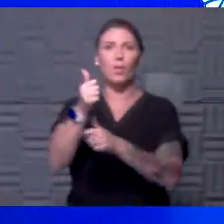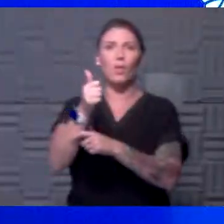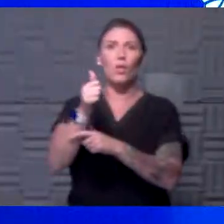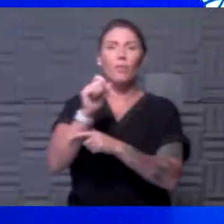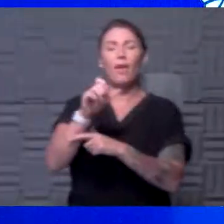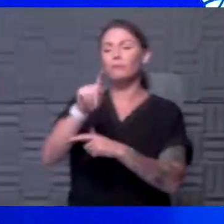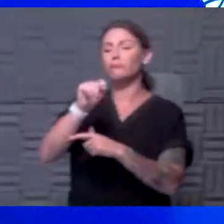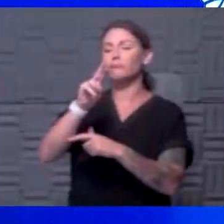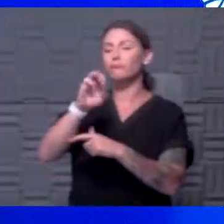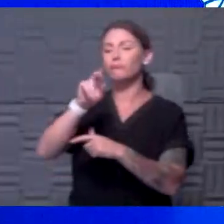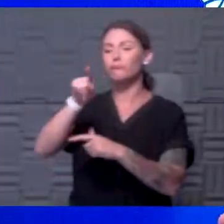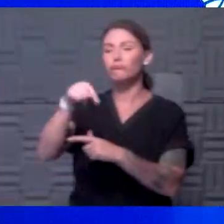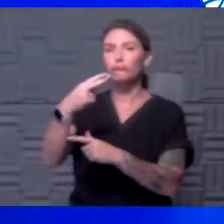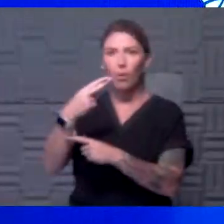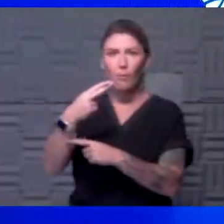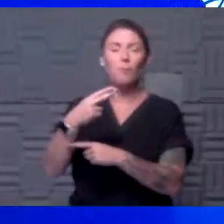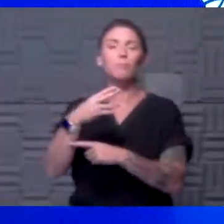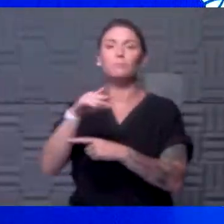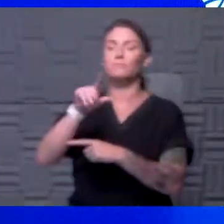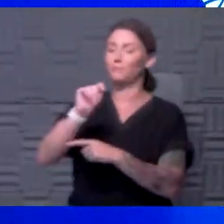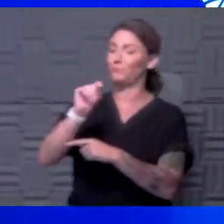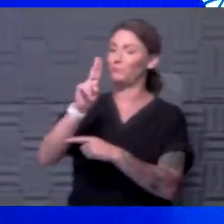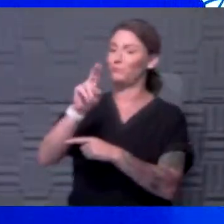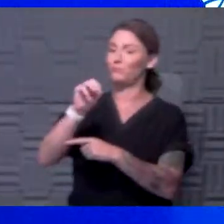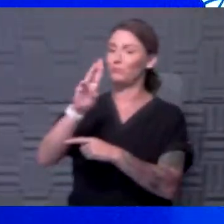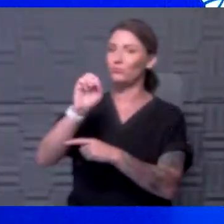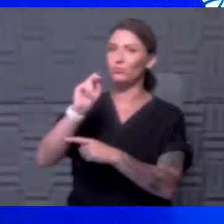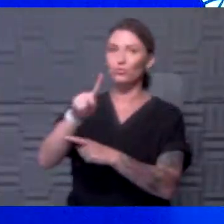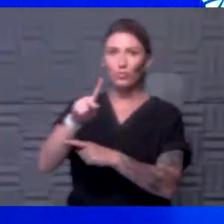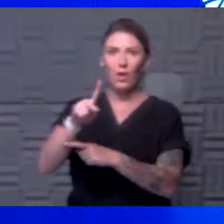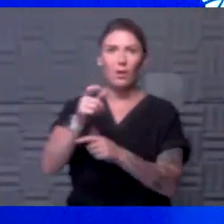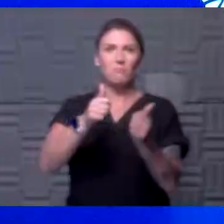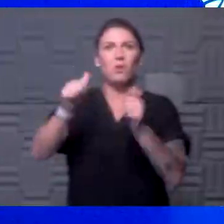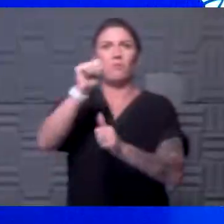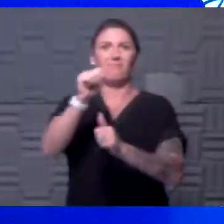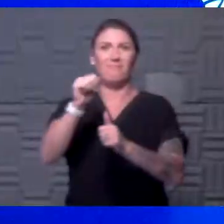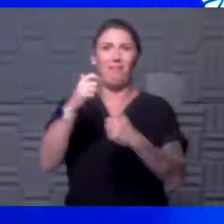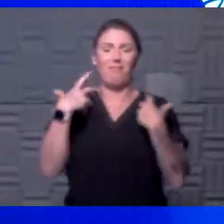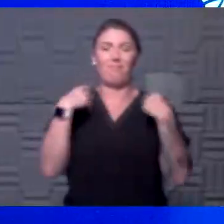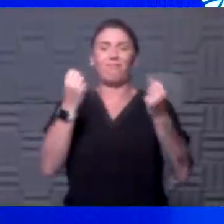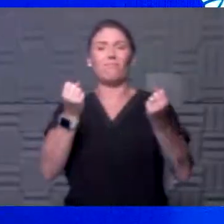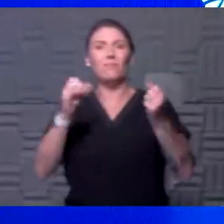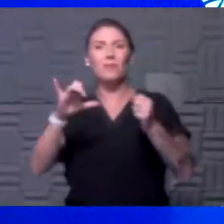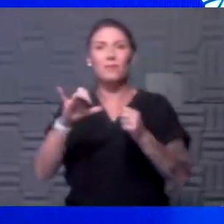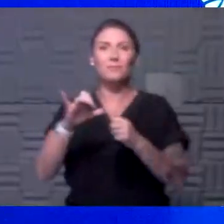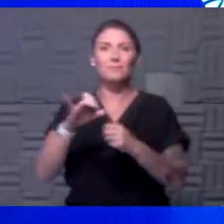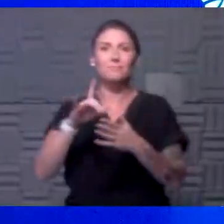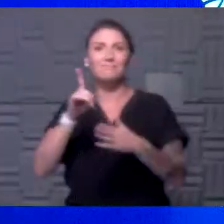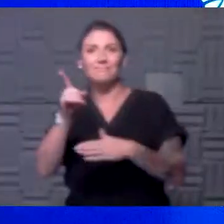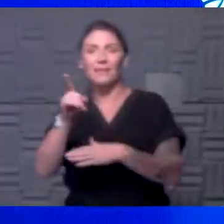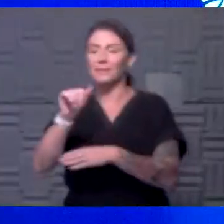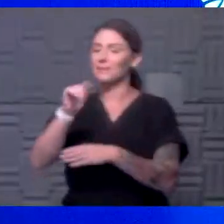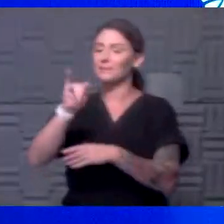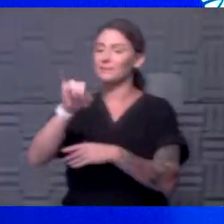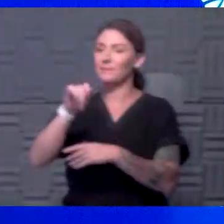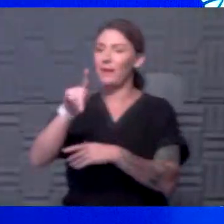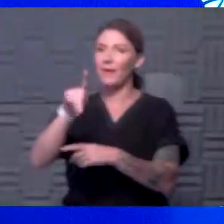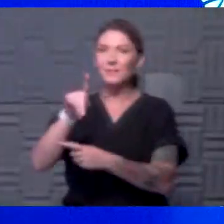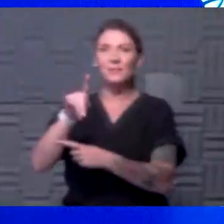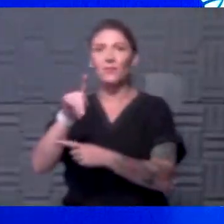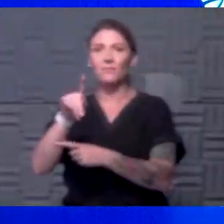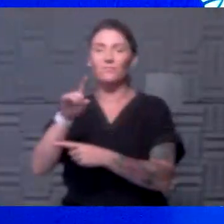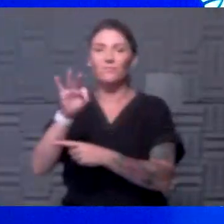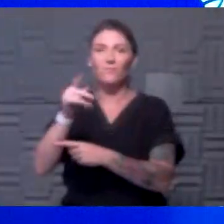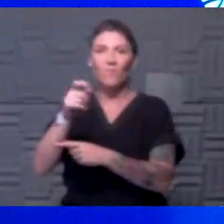administration's coronavirus task force. She's a brilliant woman, just a brilliant person, and does a great job. She's fought